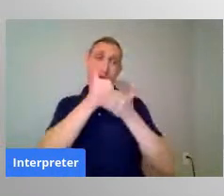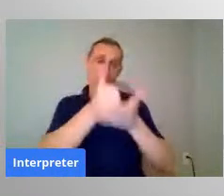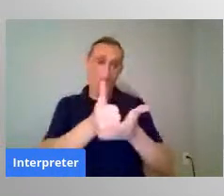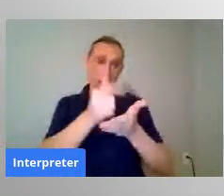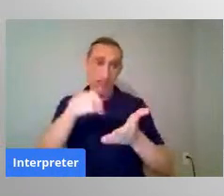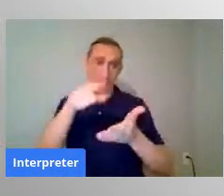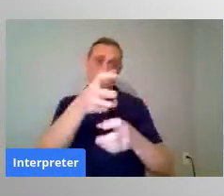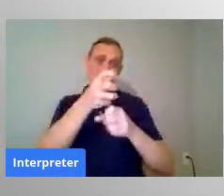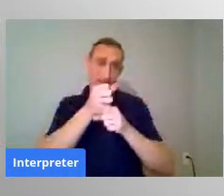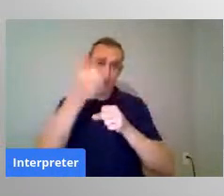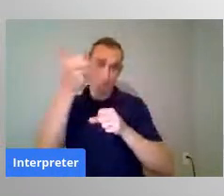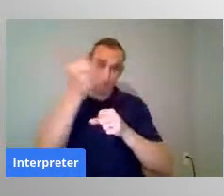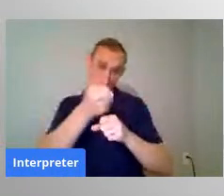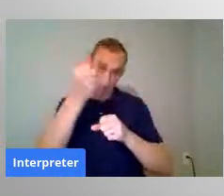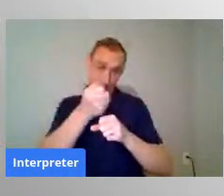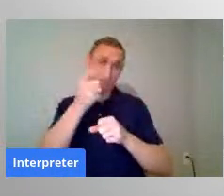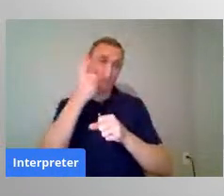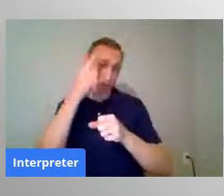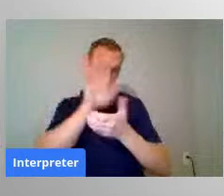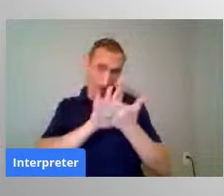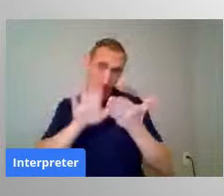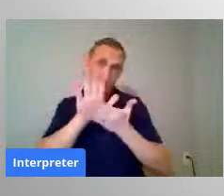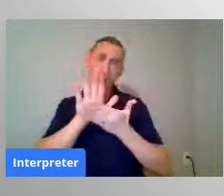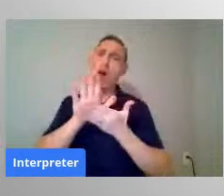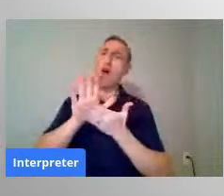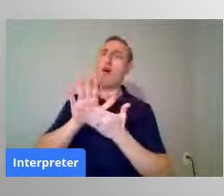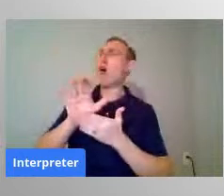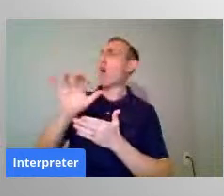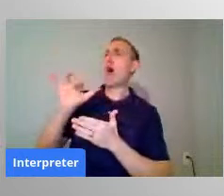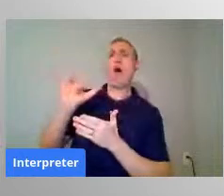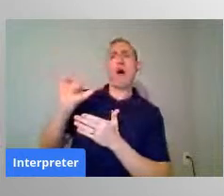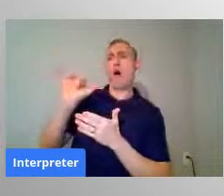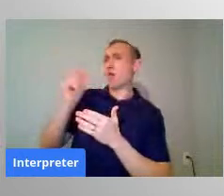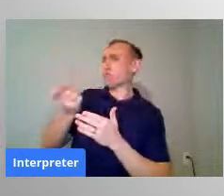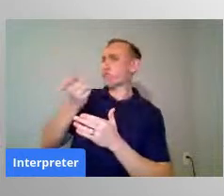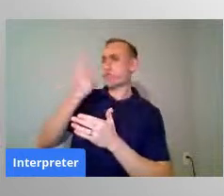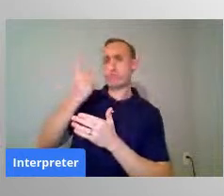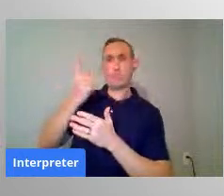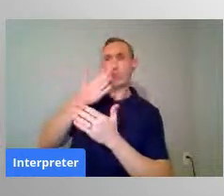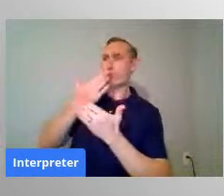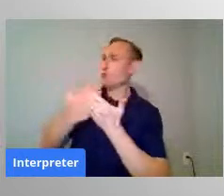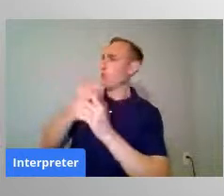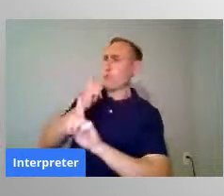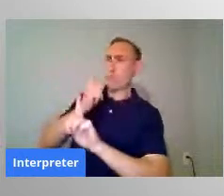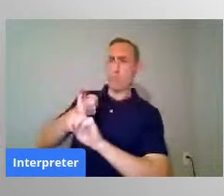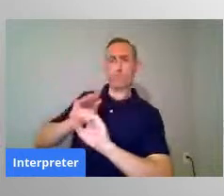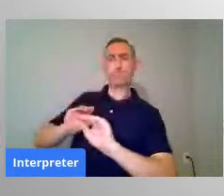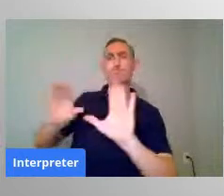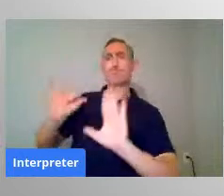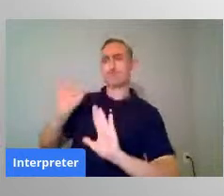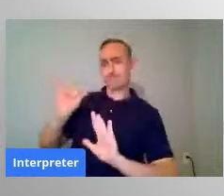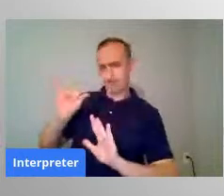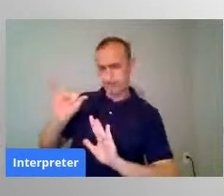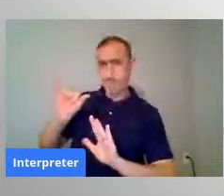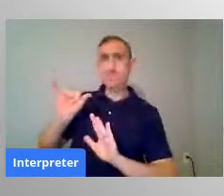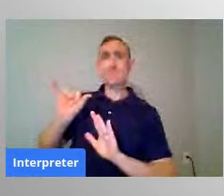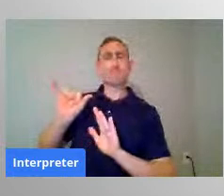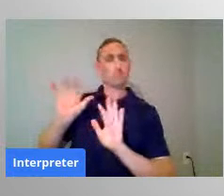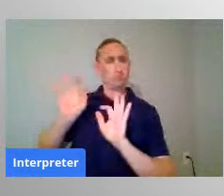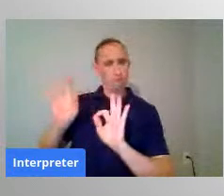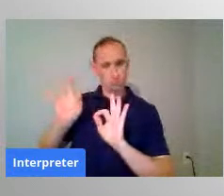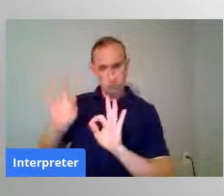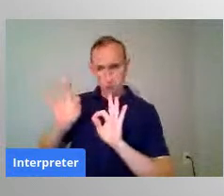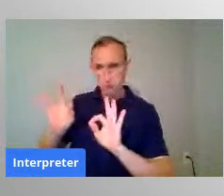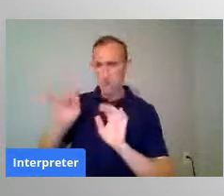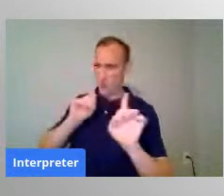think you make an excellent point. And I was simply raising it because someone communicated, about,